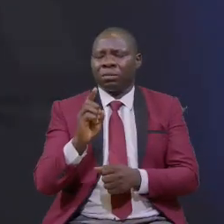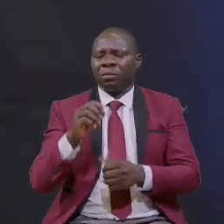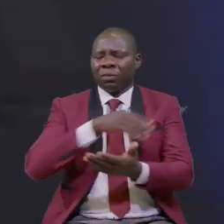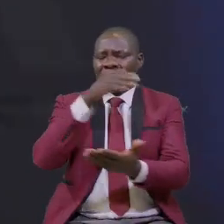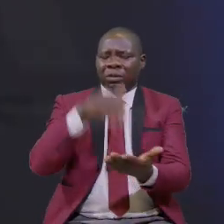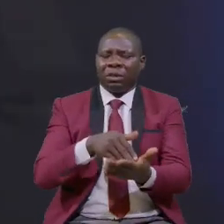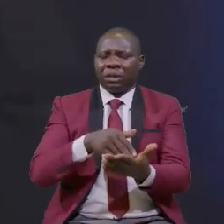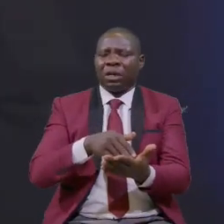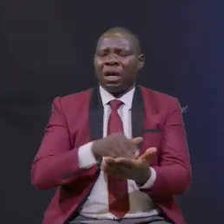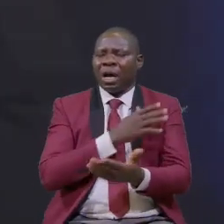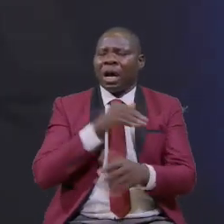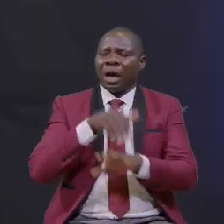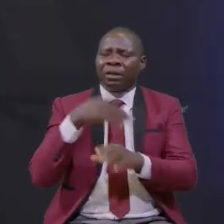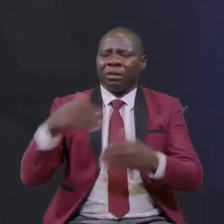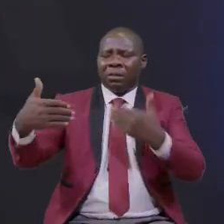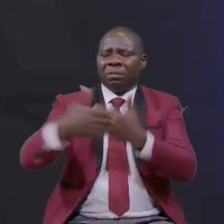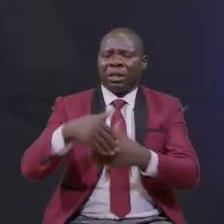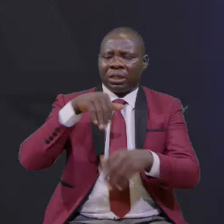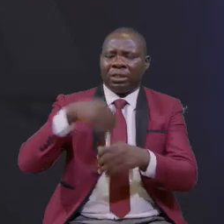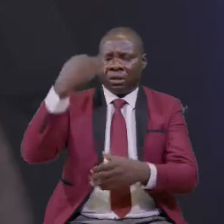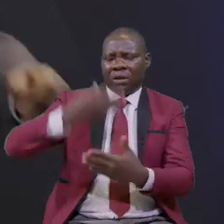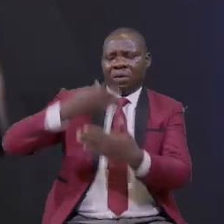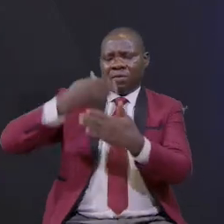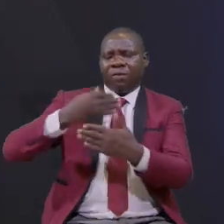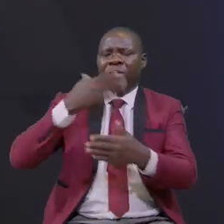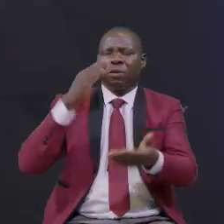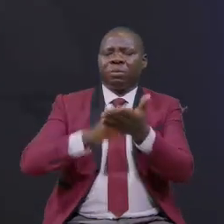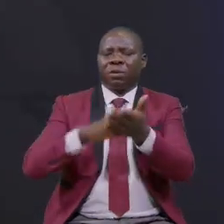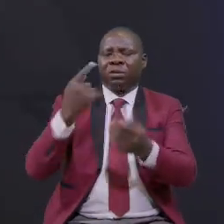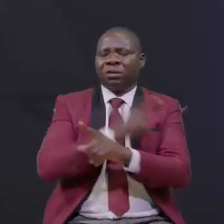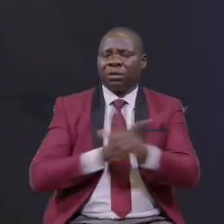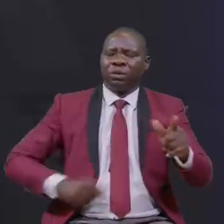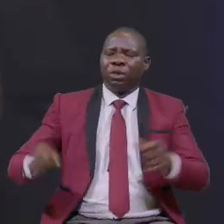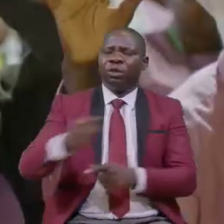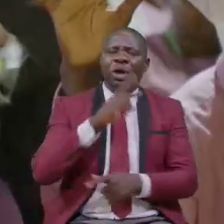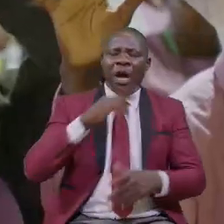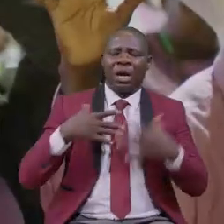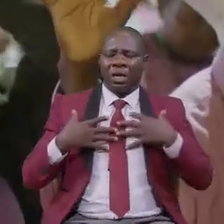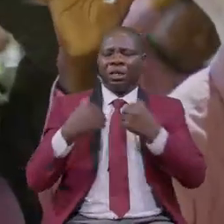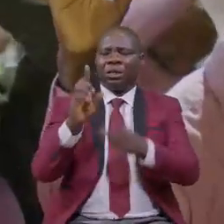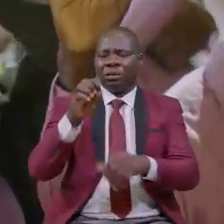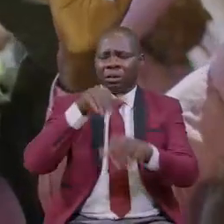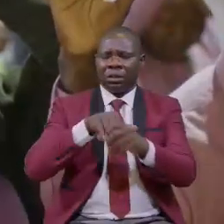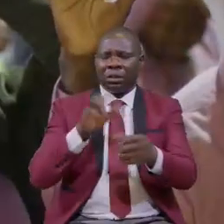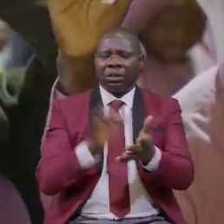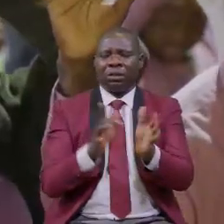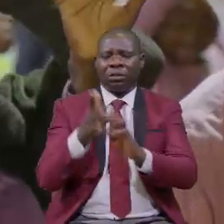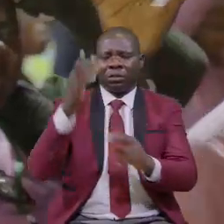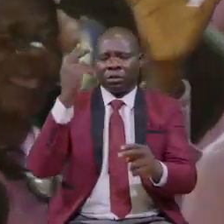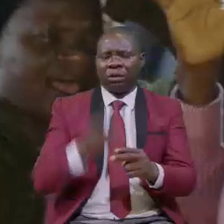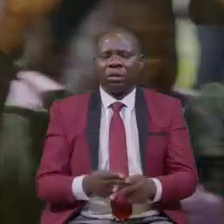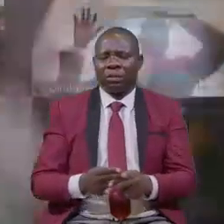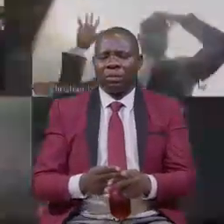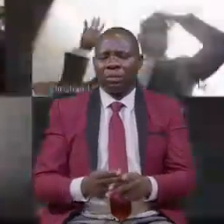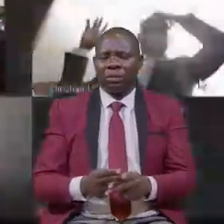Center, at the back, in the front, praise the Lord. You are healed in Jesus' name. Over